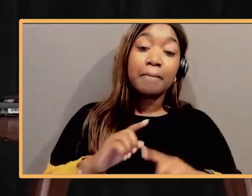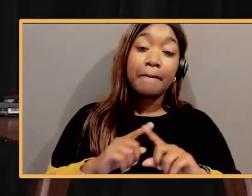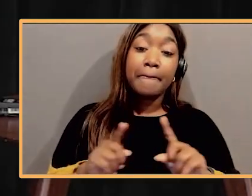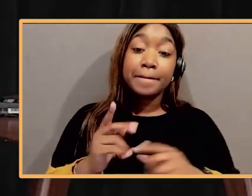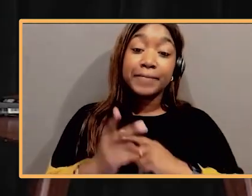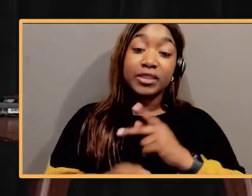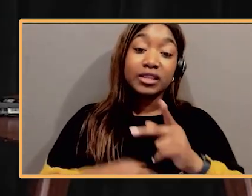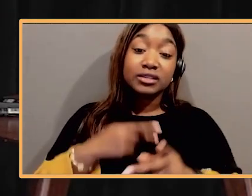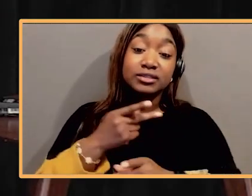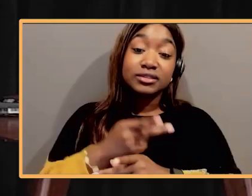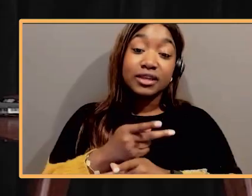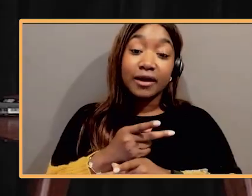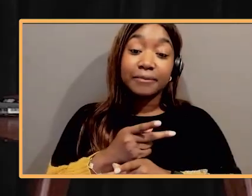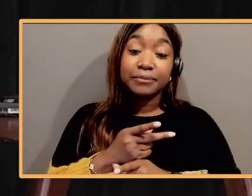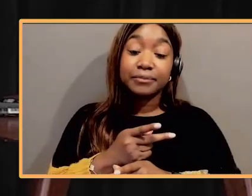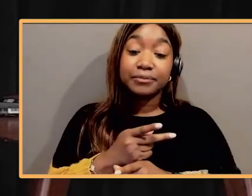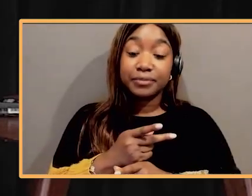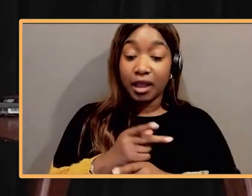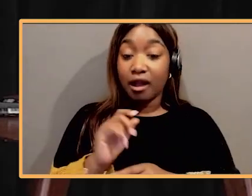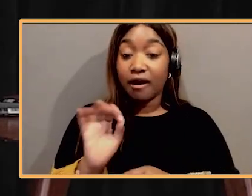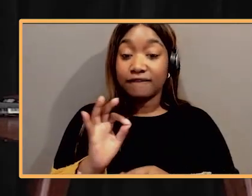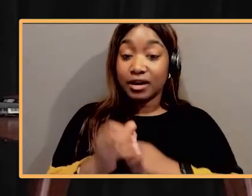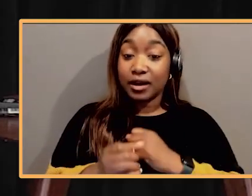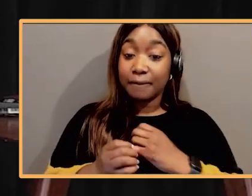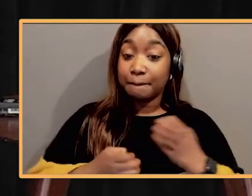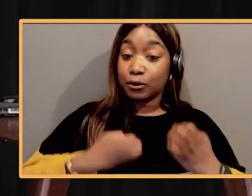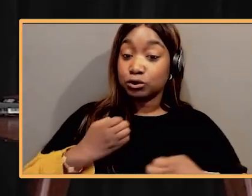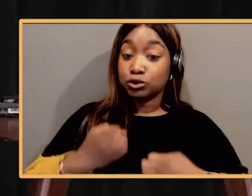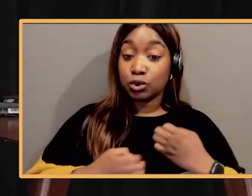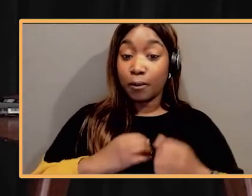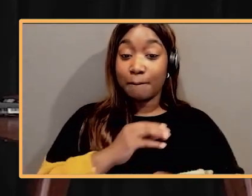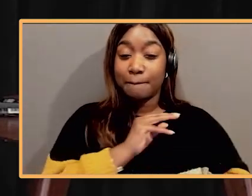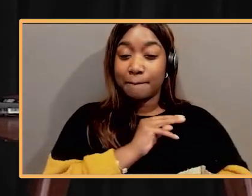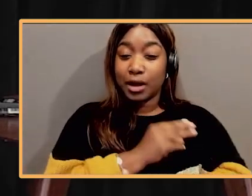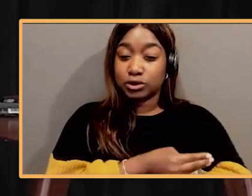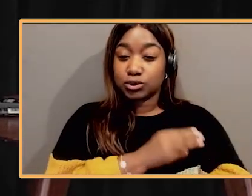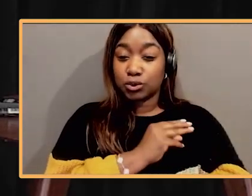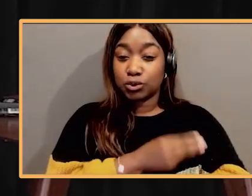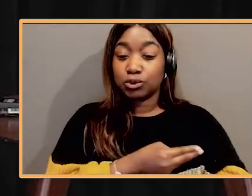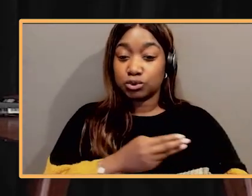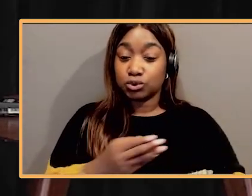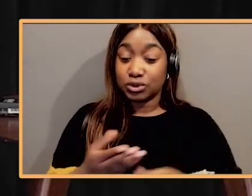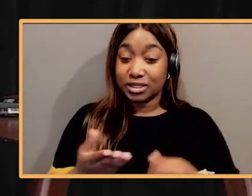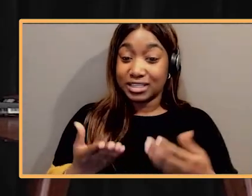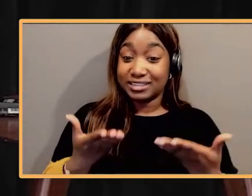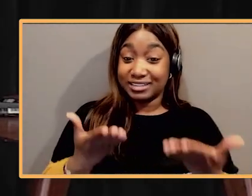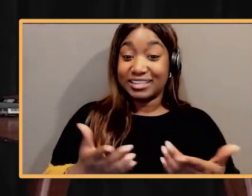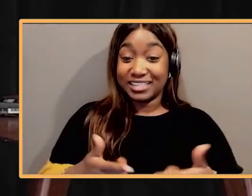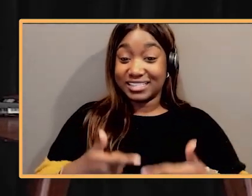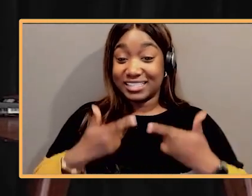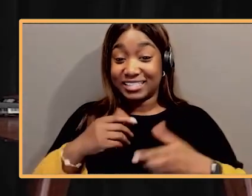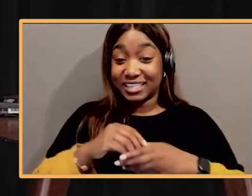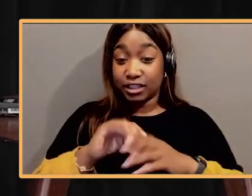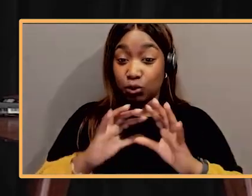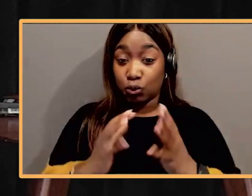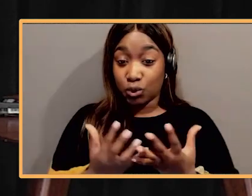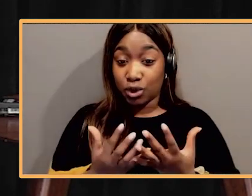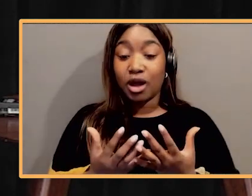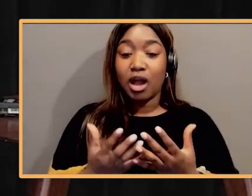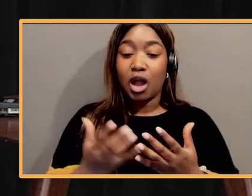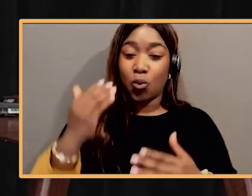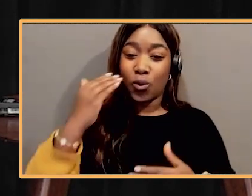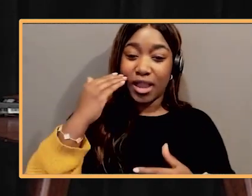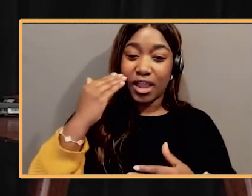type of emotional muscle to exist in this world aware of what